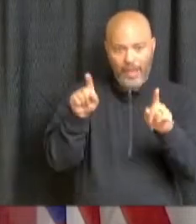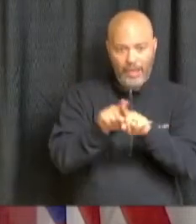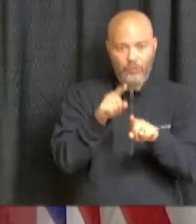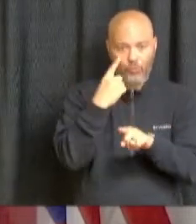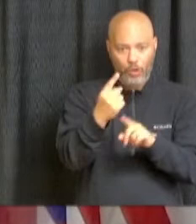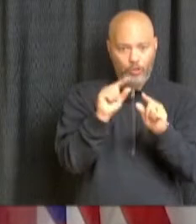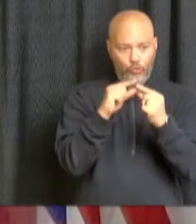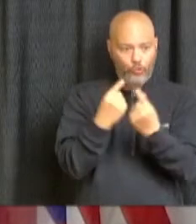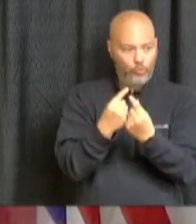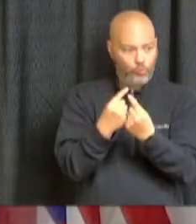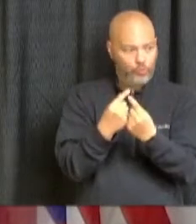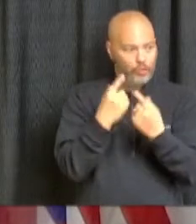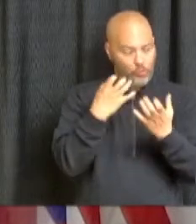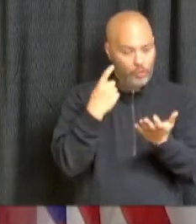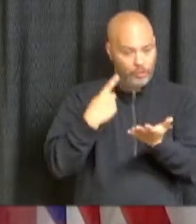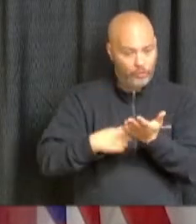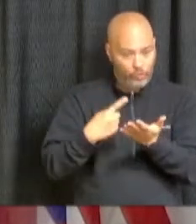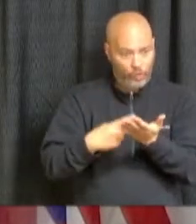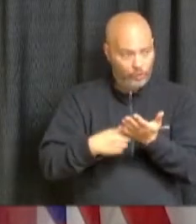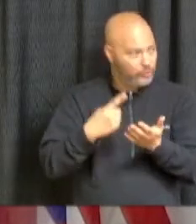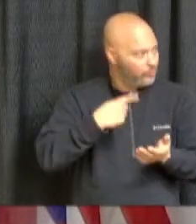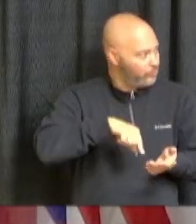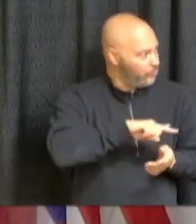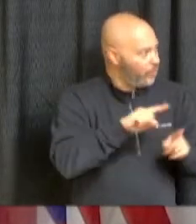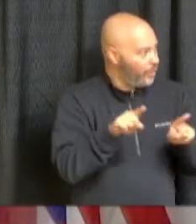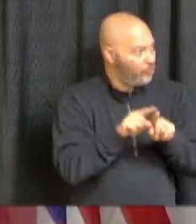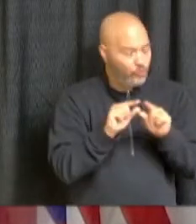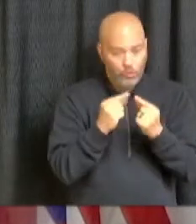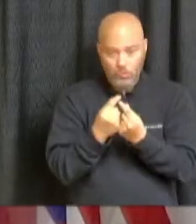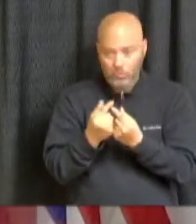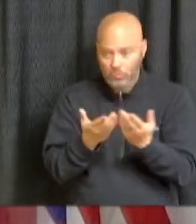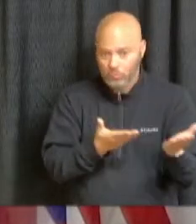a group. Anyone wish to discuss these ordinances as a group?